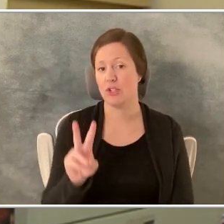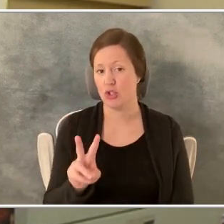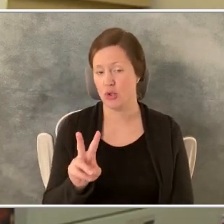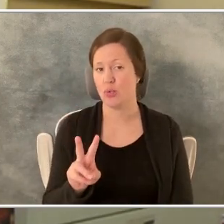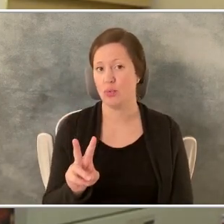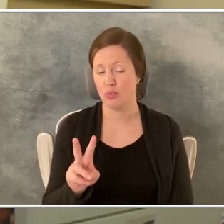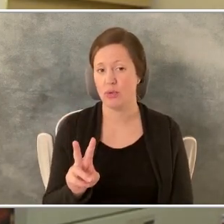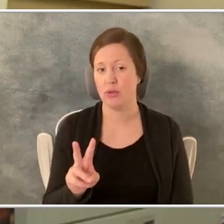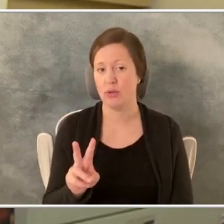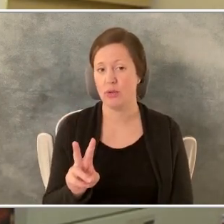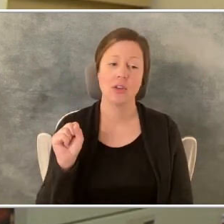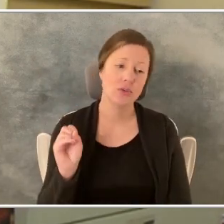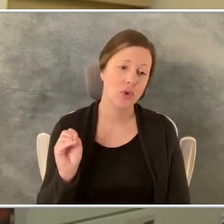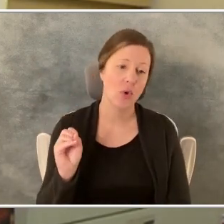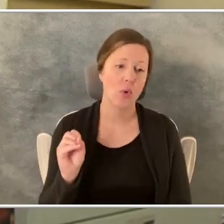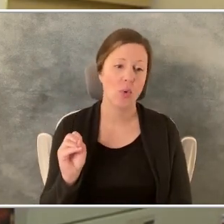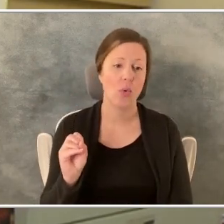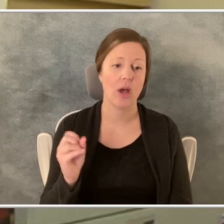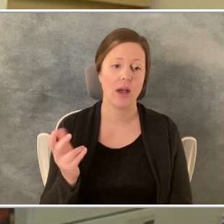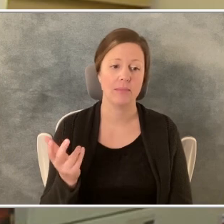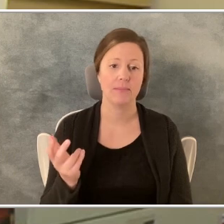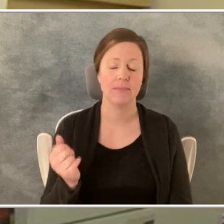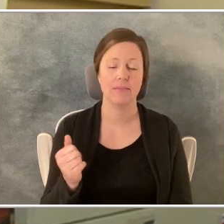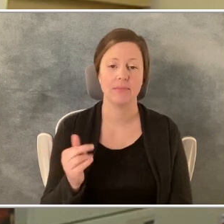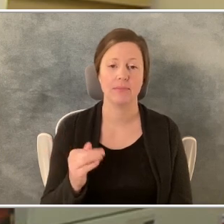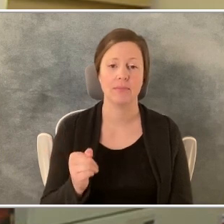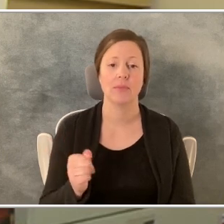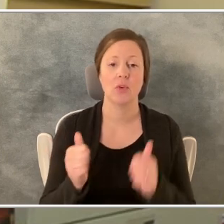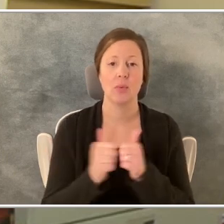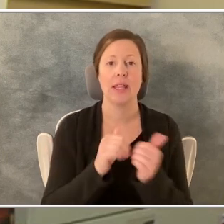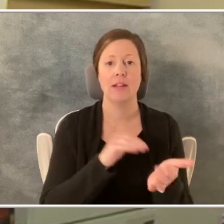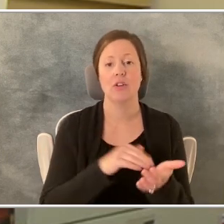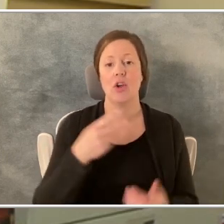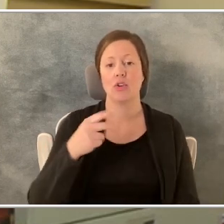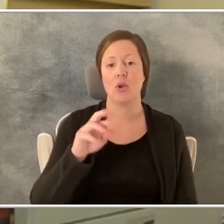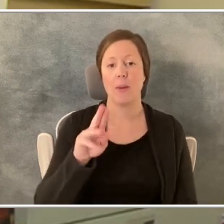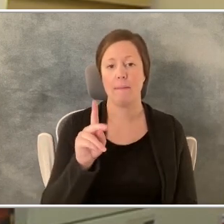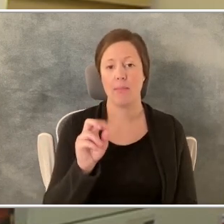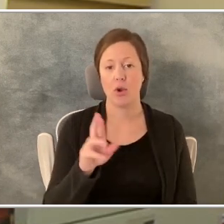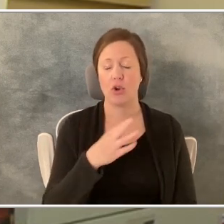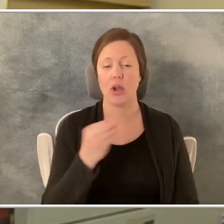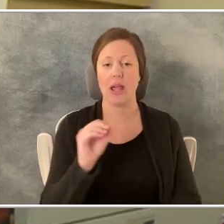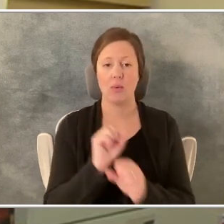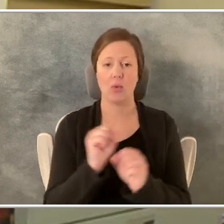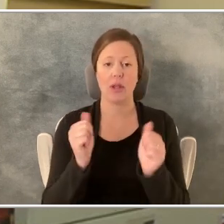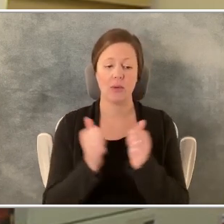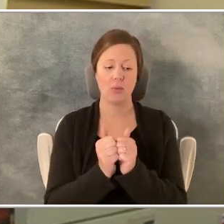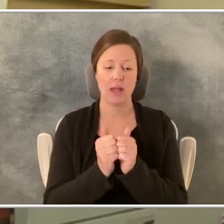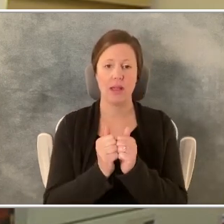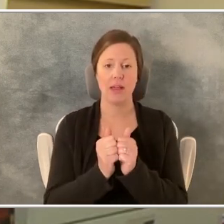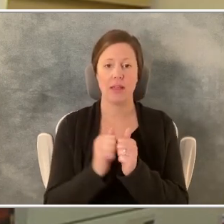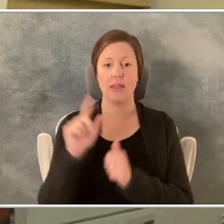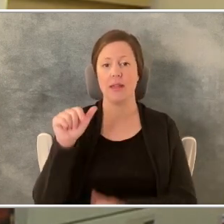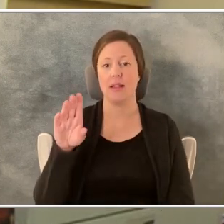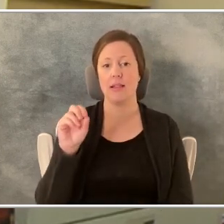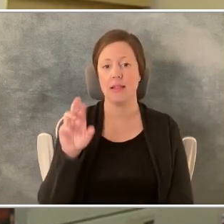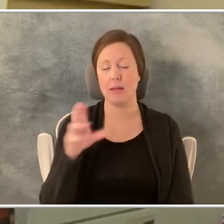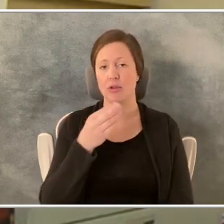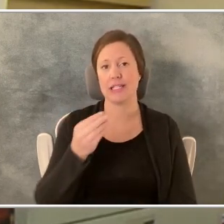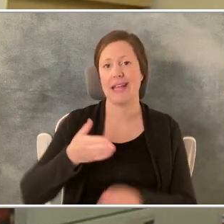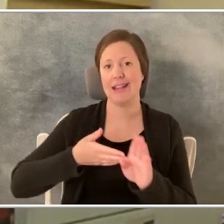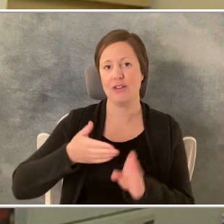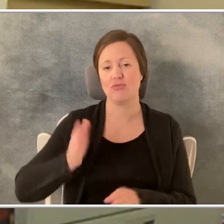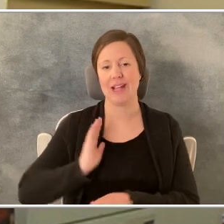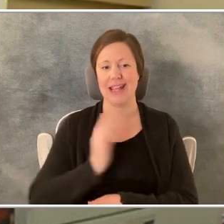believe. So with the assistance of Dr. Parker and working with Laborers and Industry, which is our